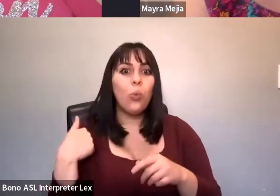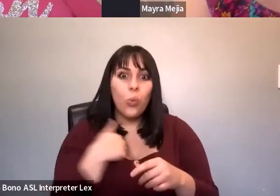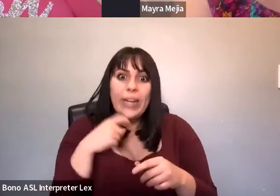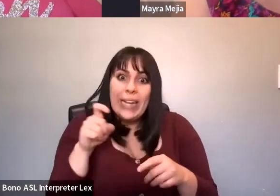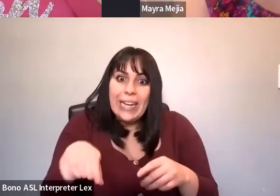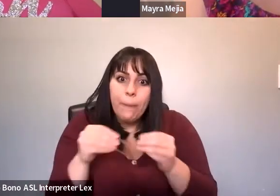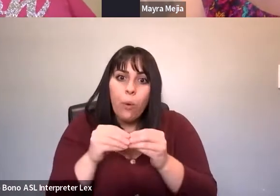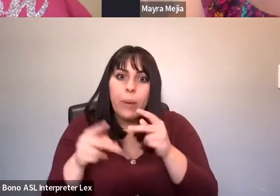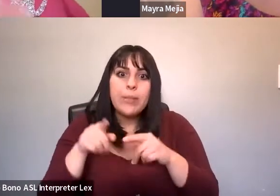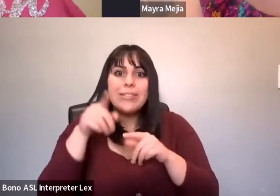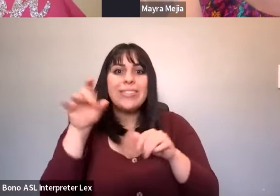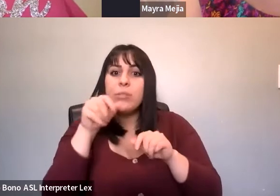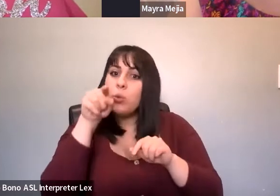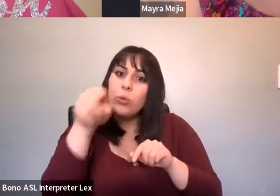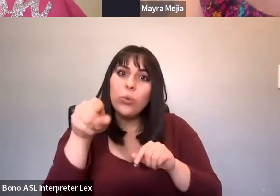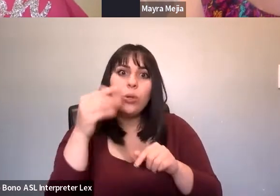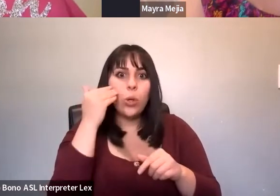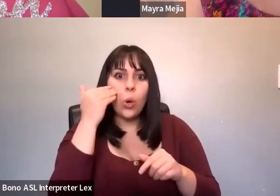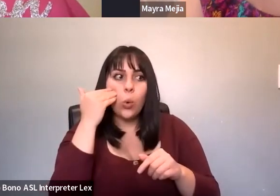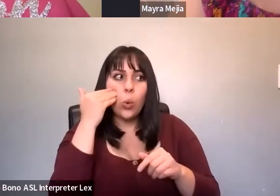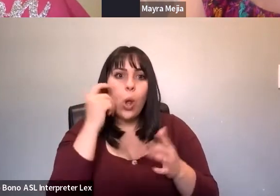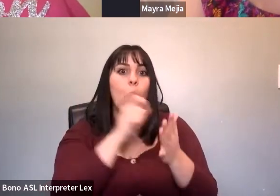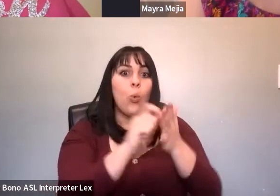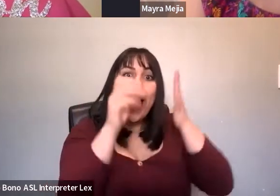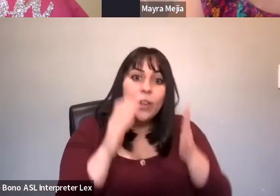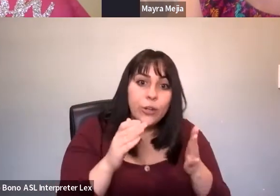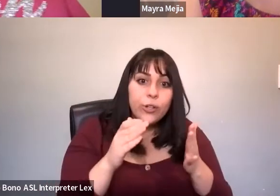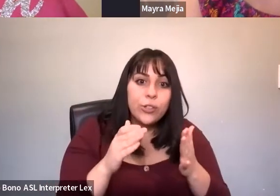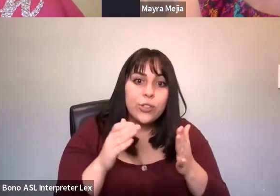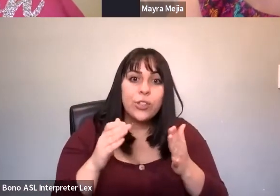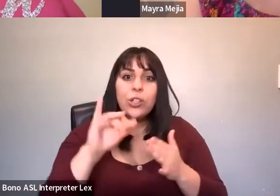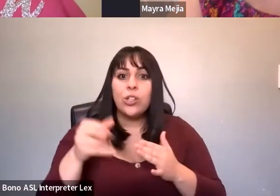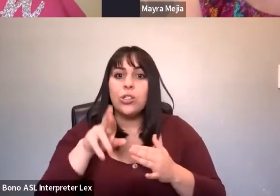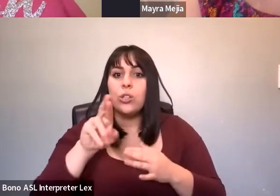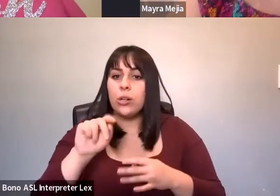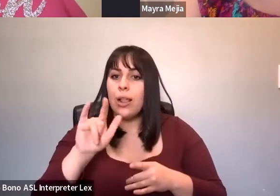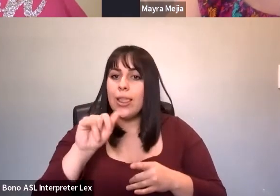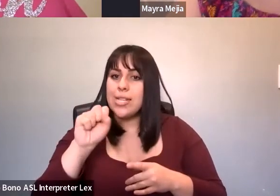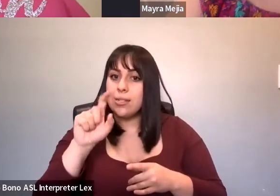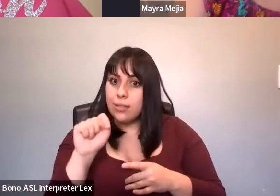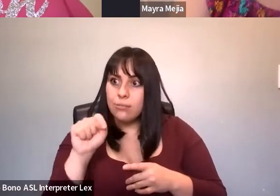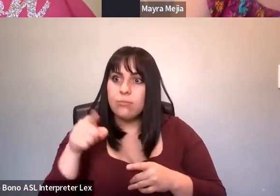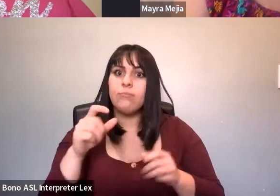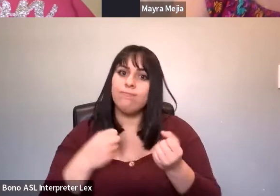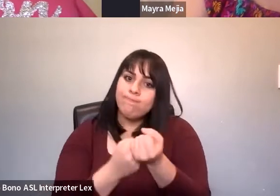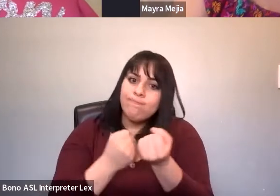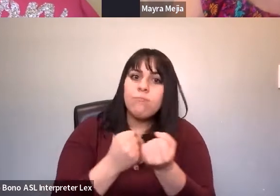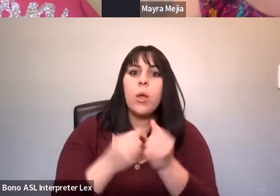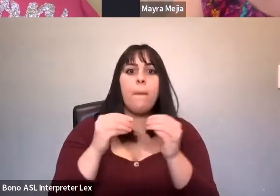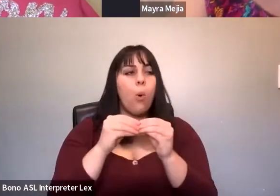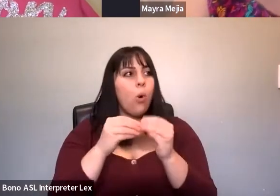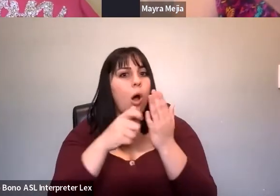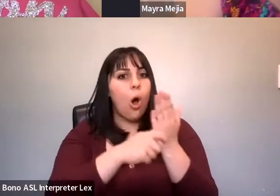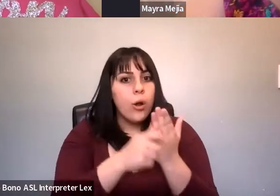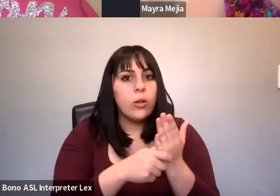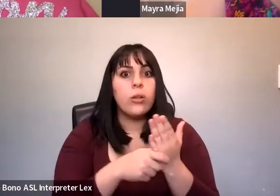you on the writing side as journalists, pushing for more articles. Yeah. Like you said, you got your first